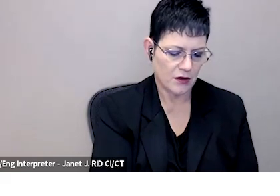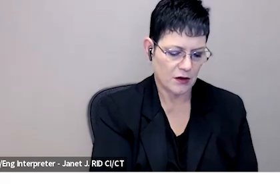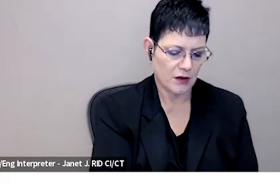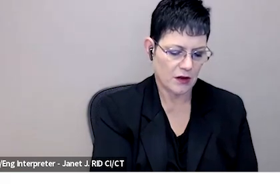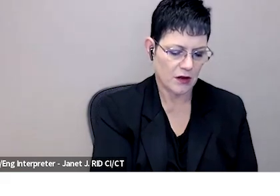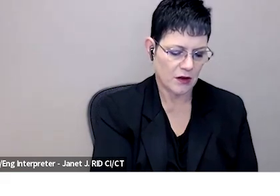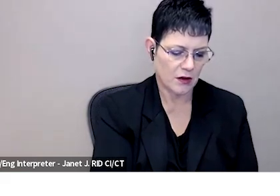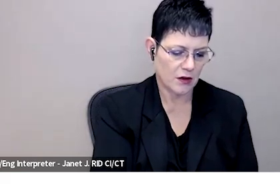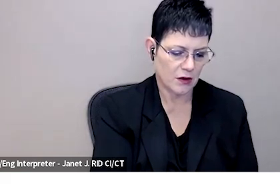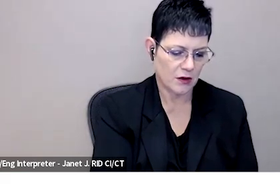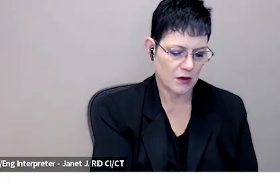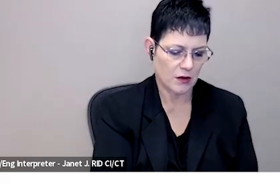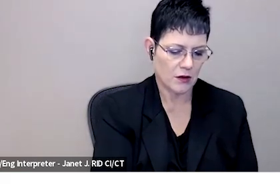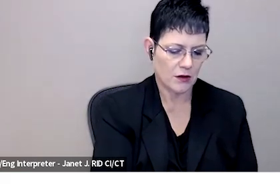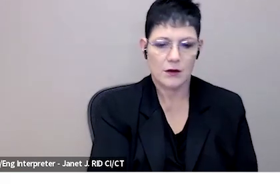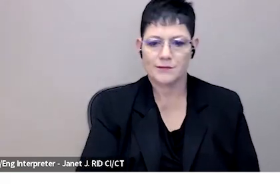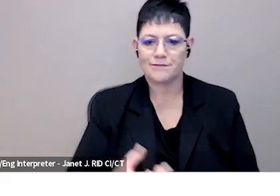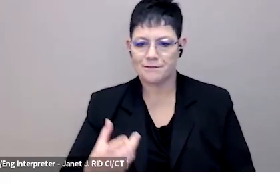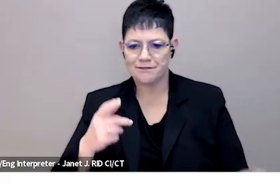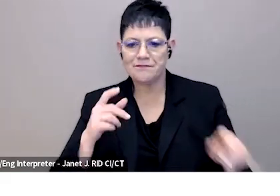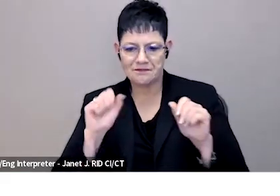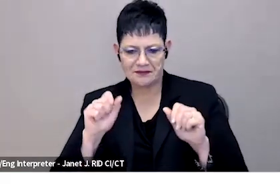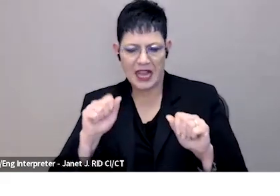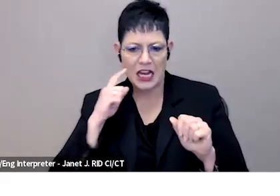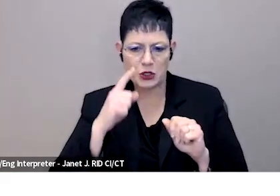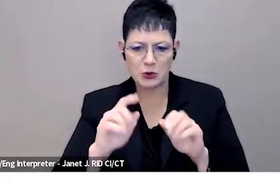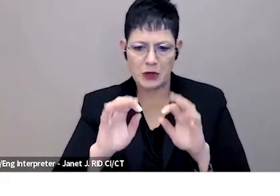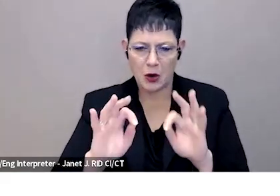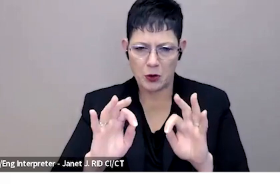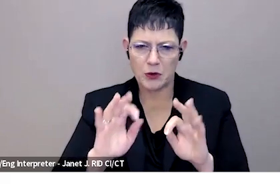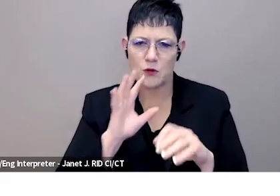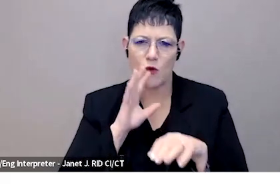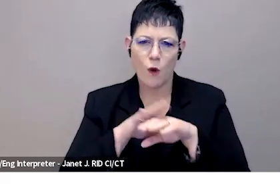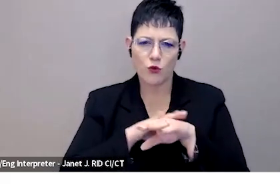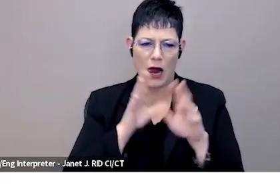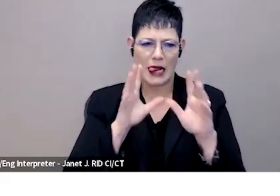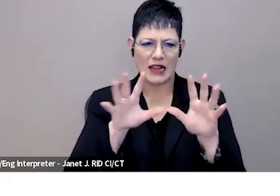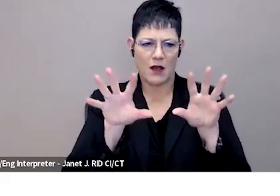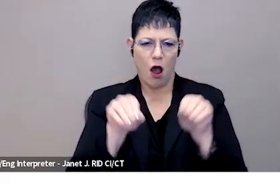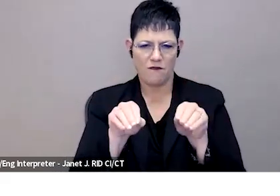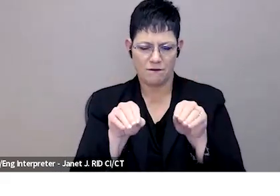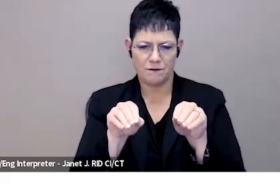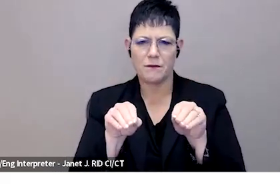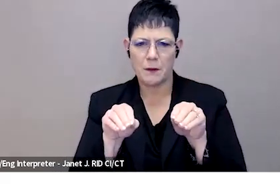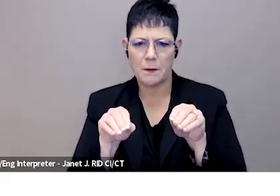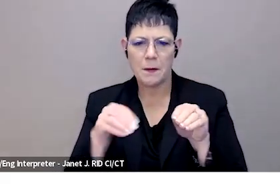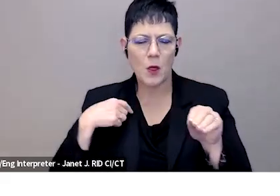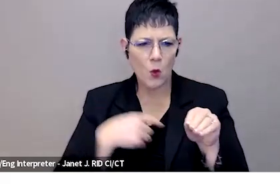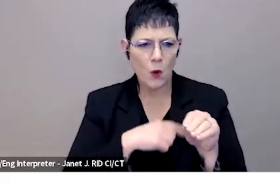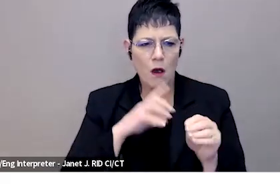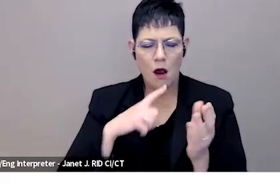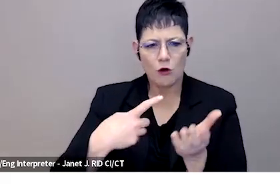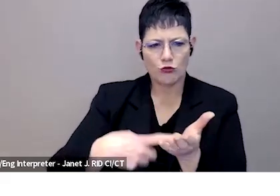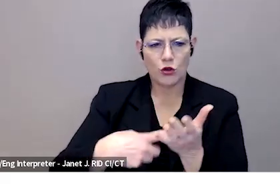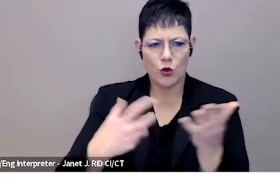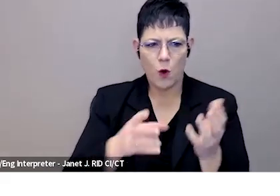now? I am. Yes, go ahead. All Carol. right, I will talk slowly and I'll leave the camera off. But we are talking about the